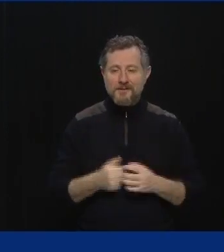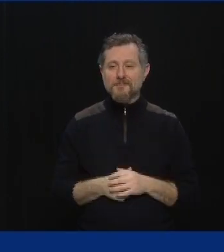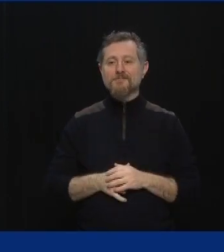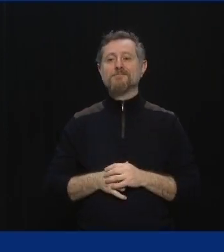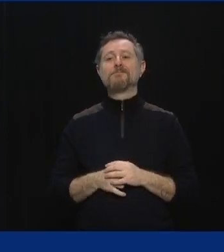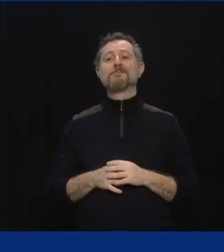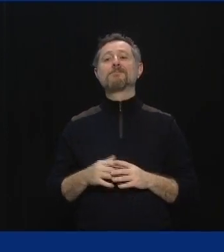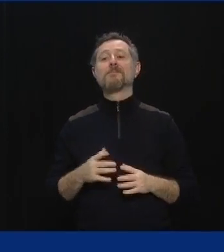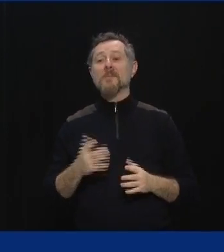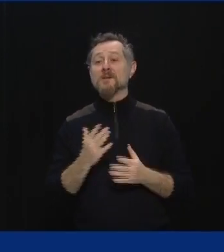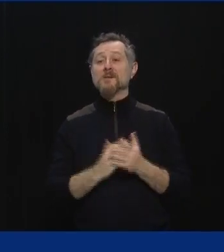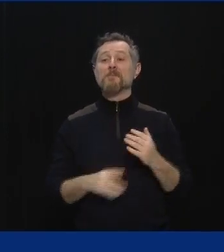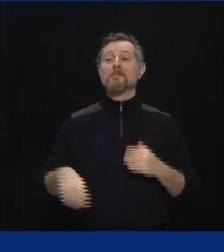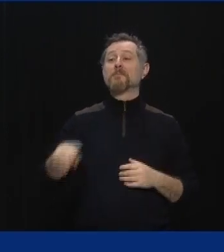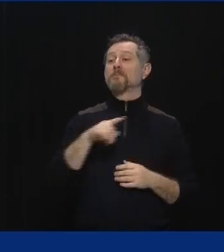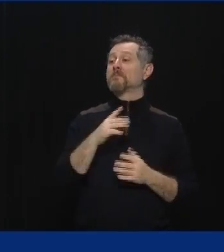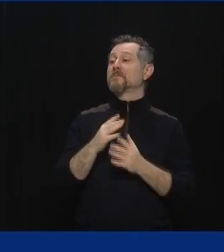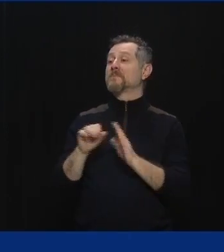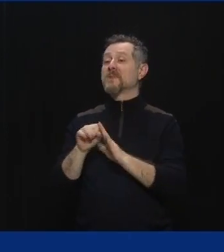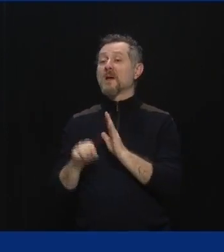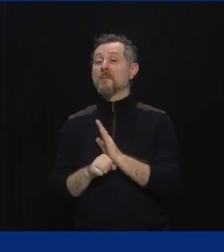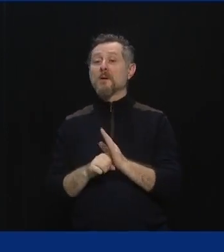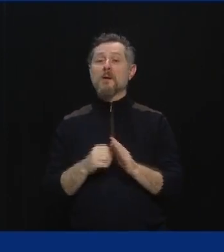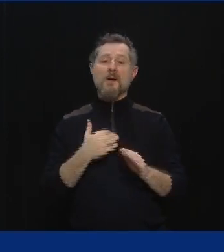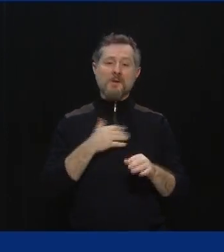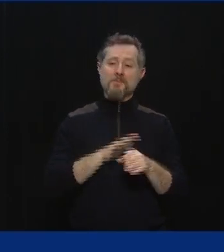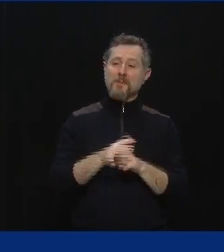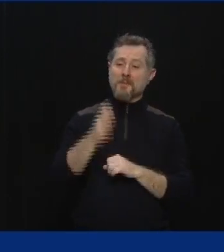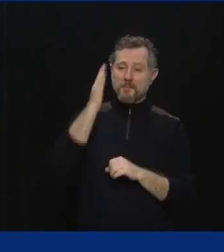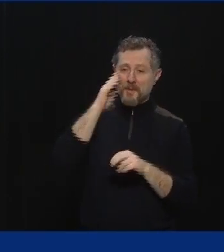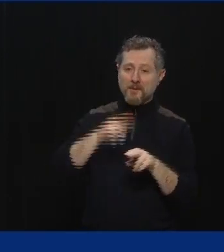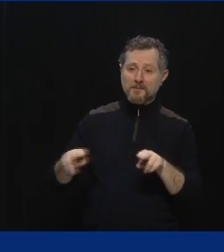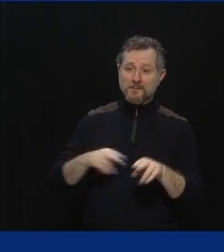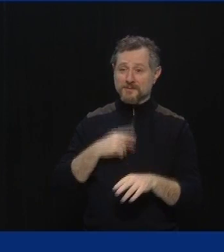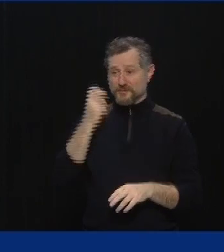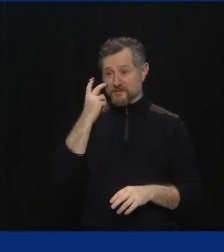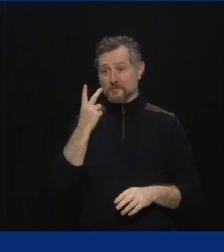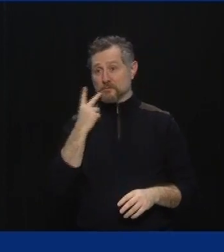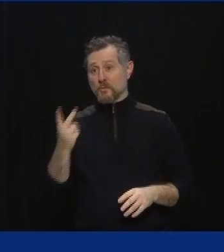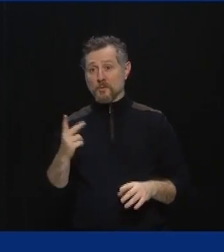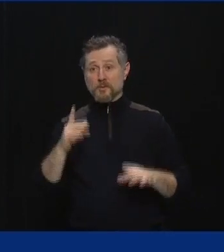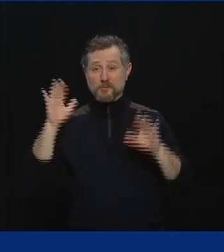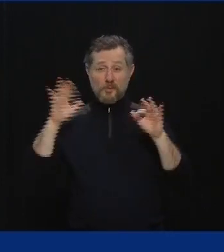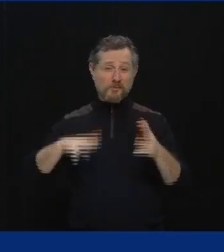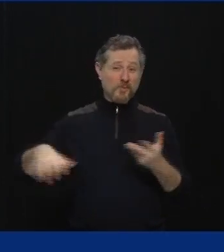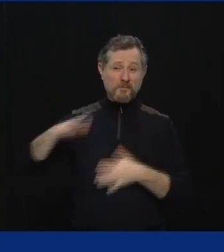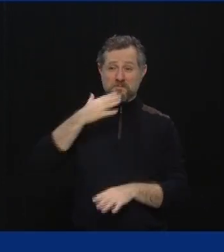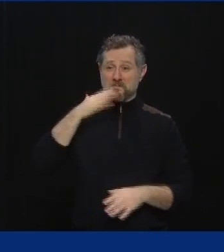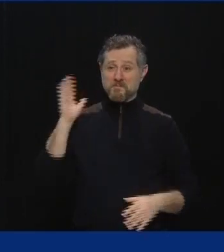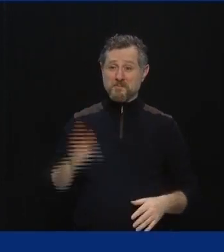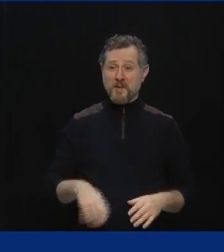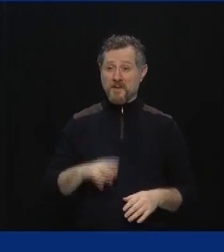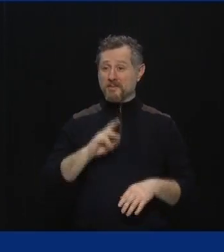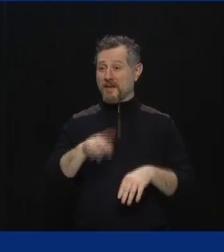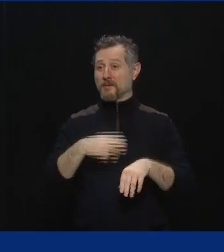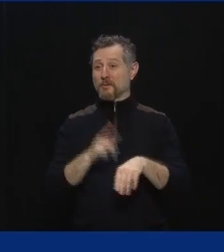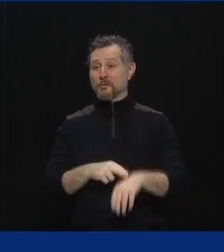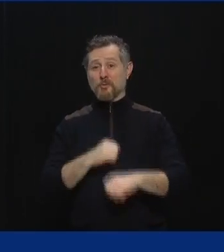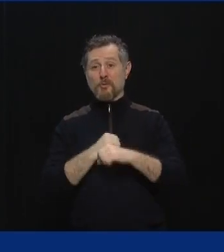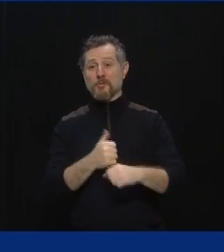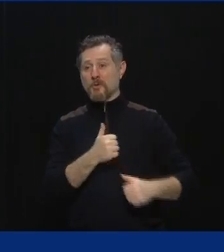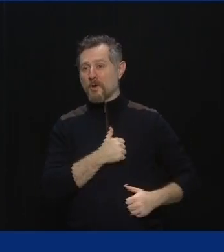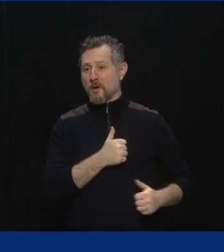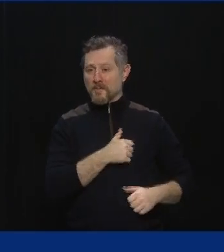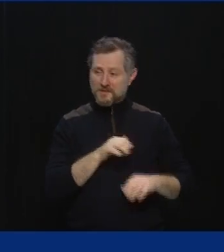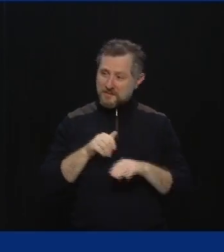parts of the state. I just arrived back from surveying storm damage in Western New York. We had to literally send in the National Guard and